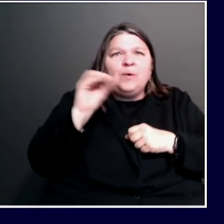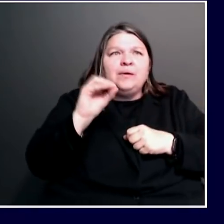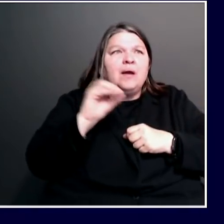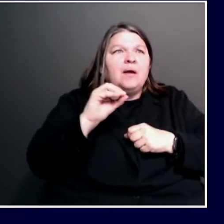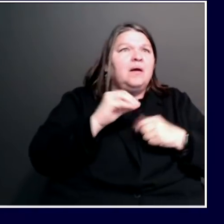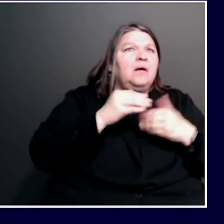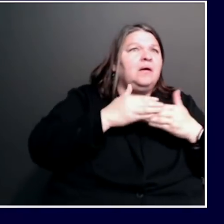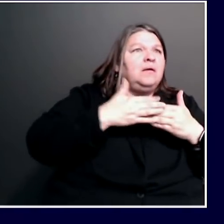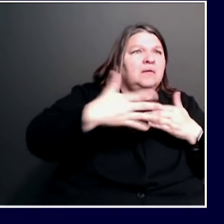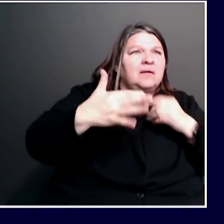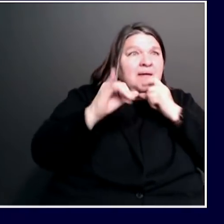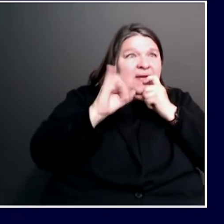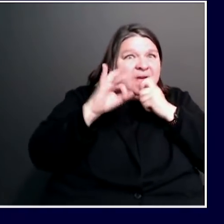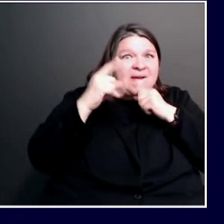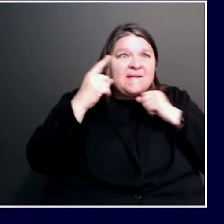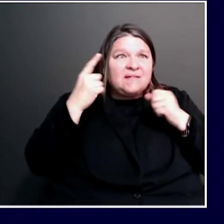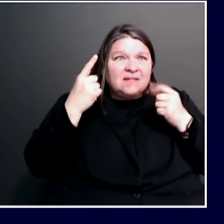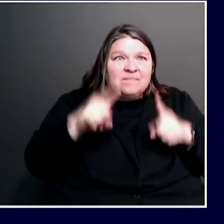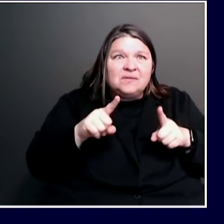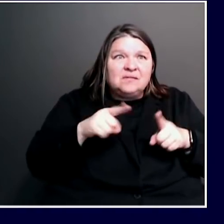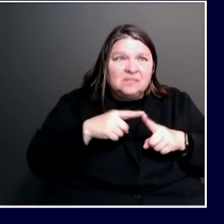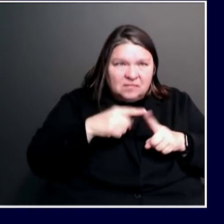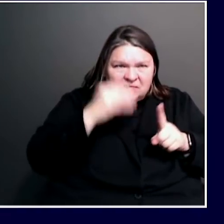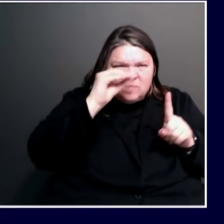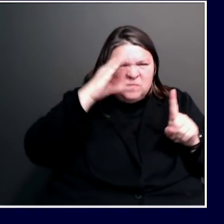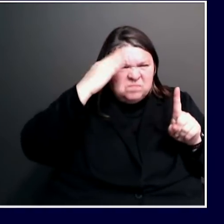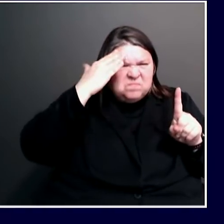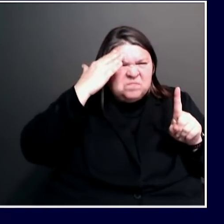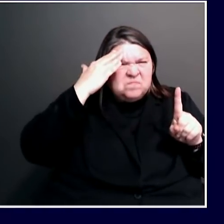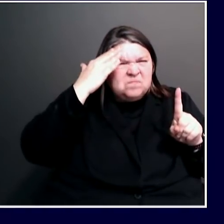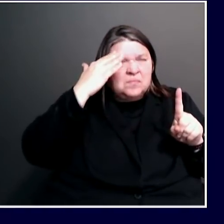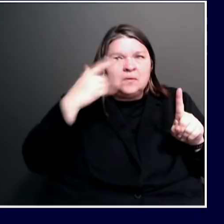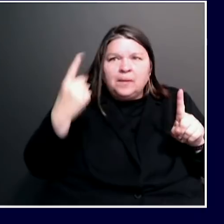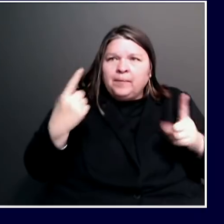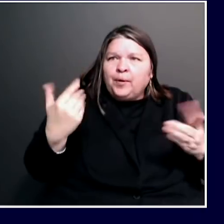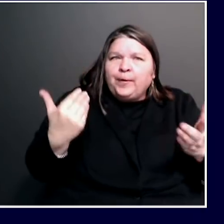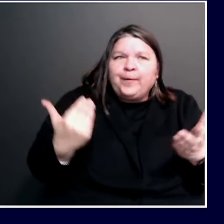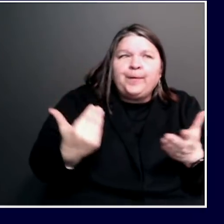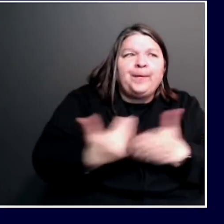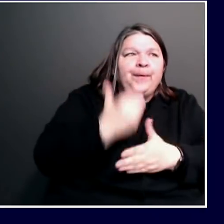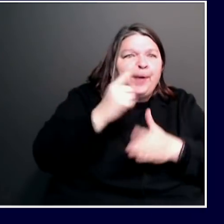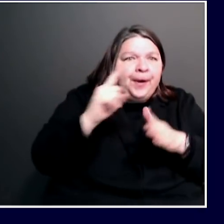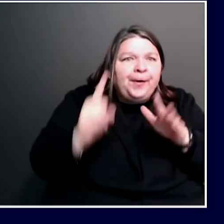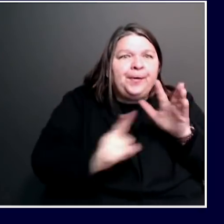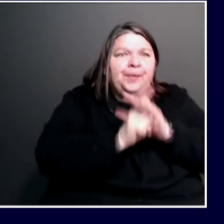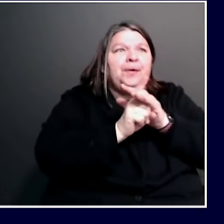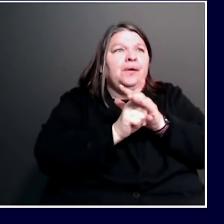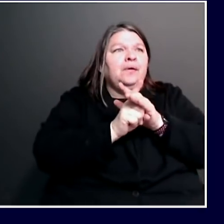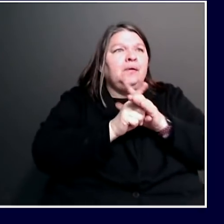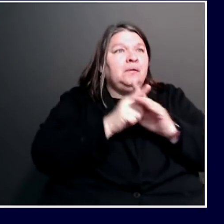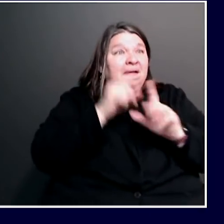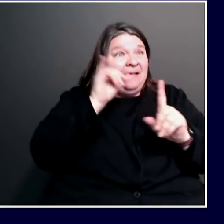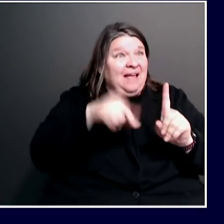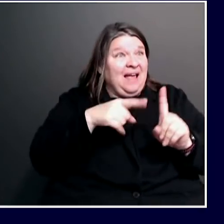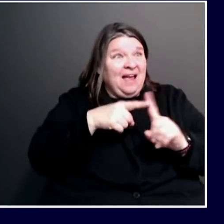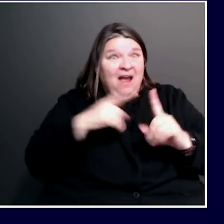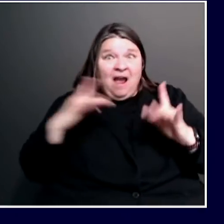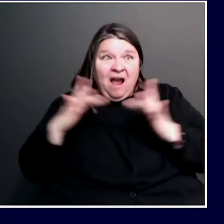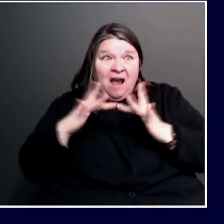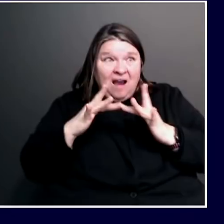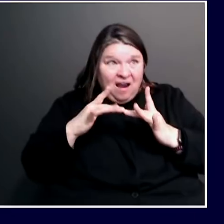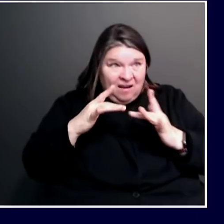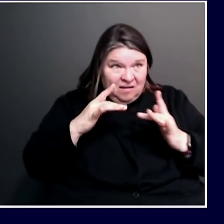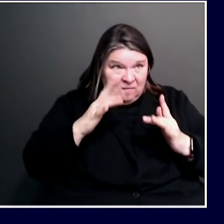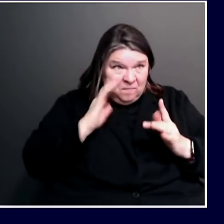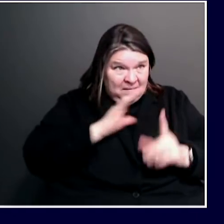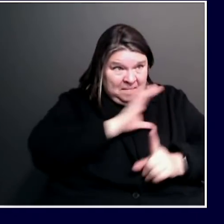different than Omicron, where contact tracing becomes a more useful tool again because it's